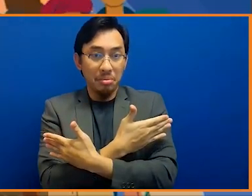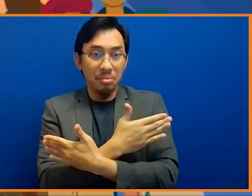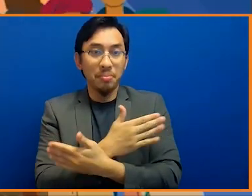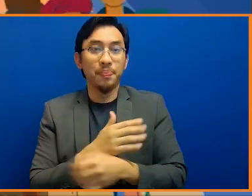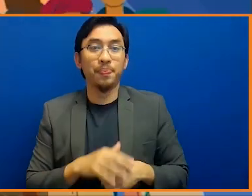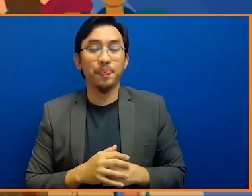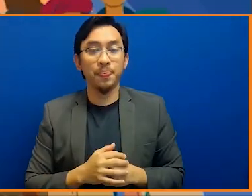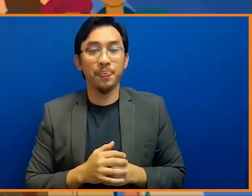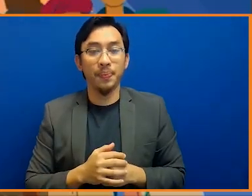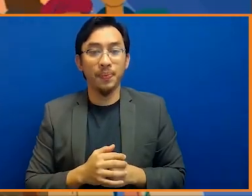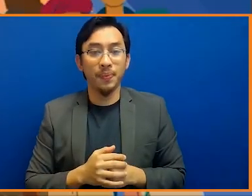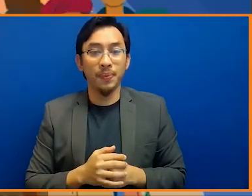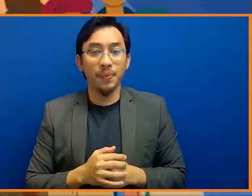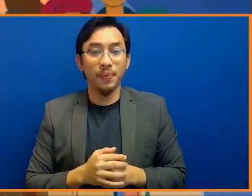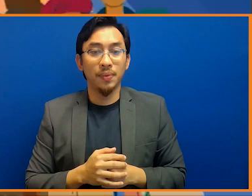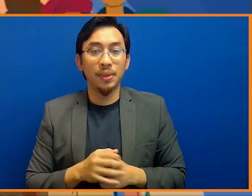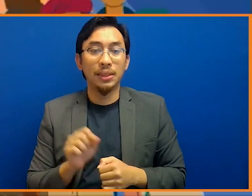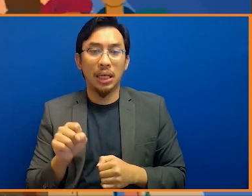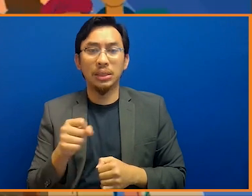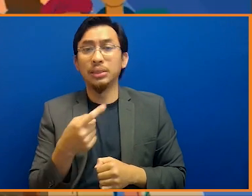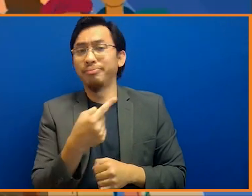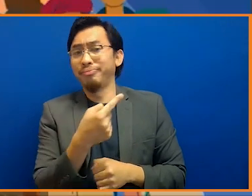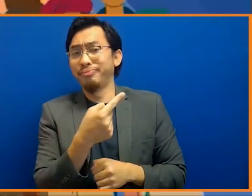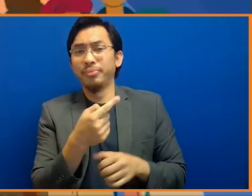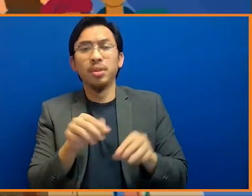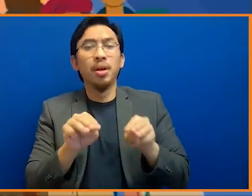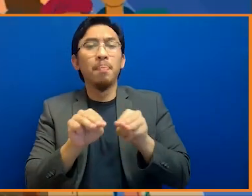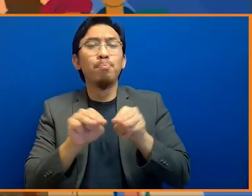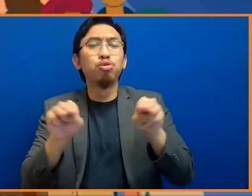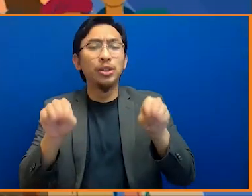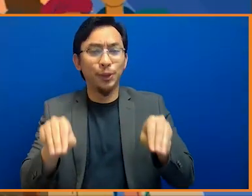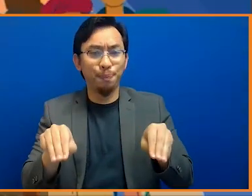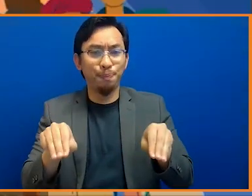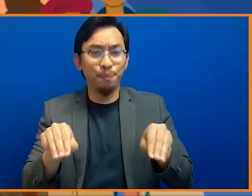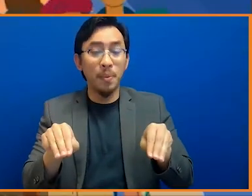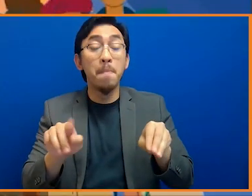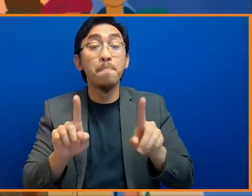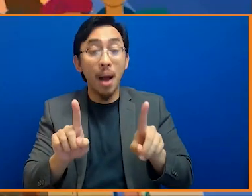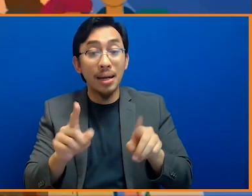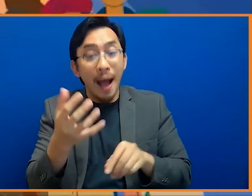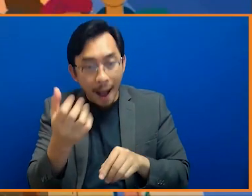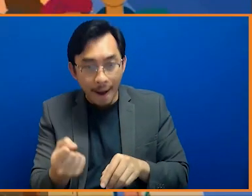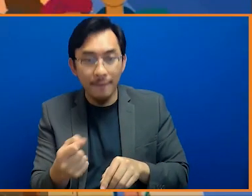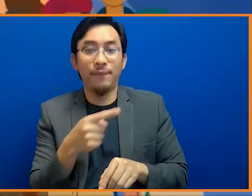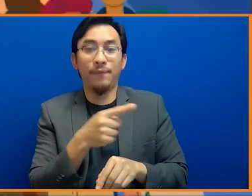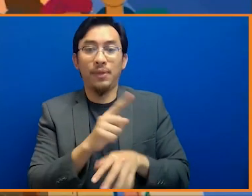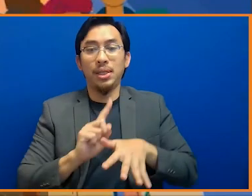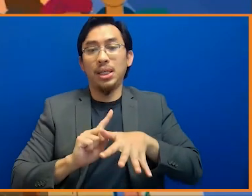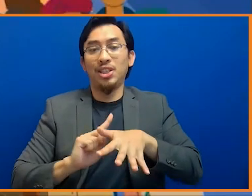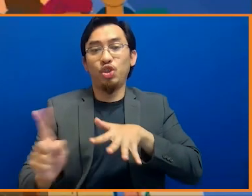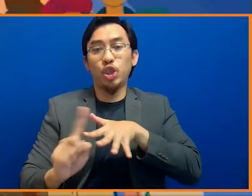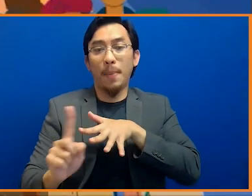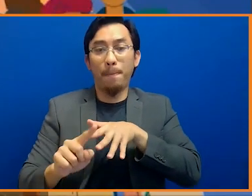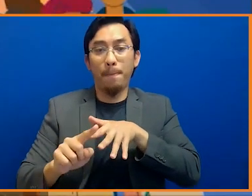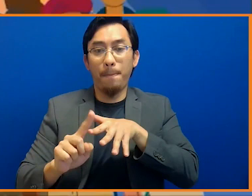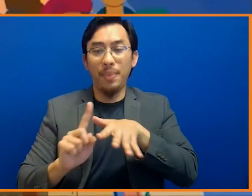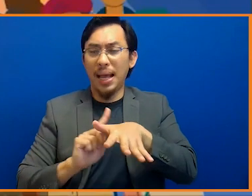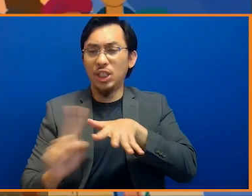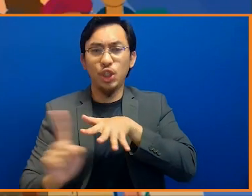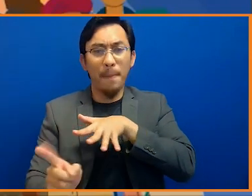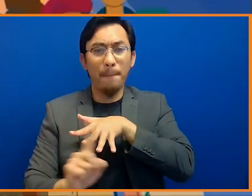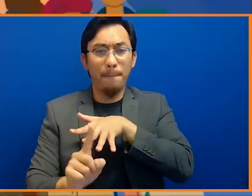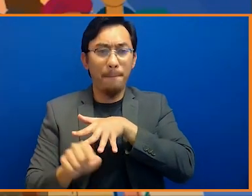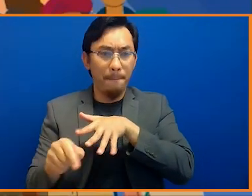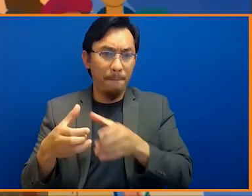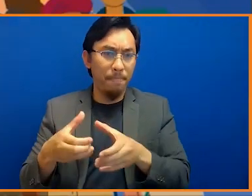museum. Although this is a museum, this also can be function as escape building. Okay. But initially it is not